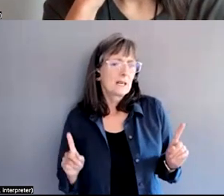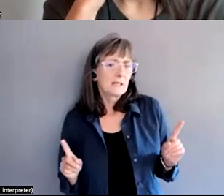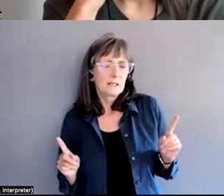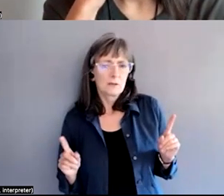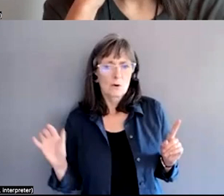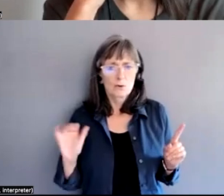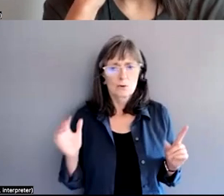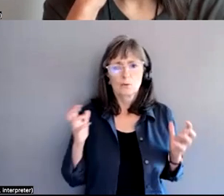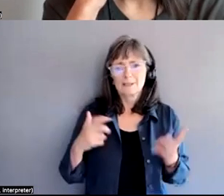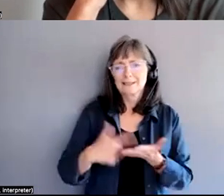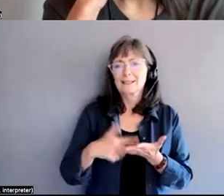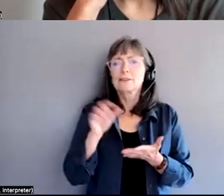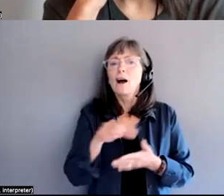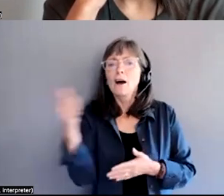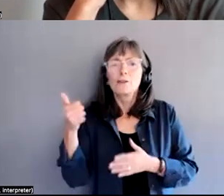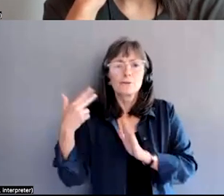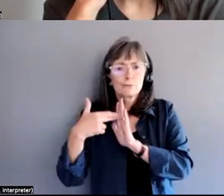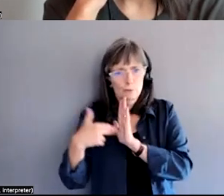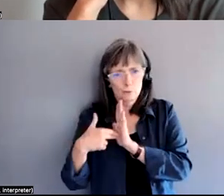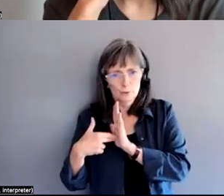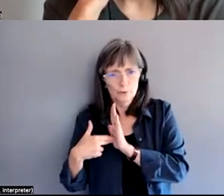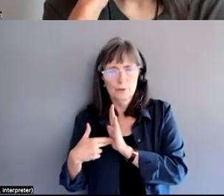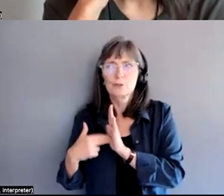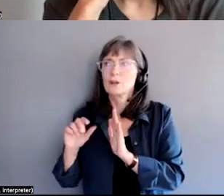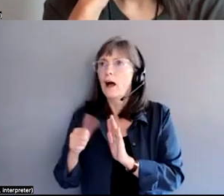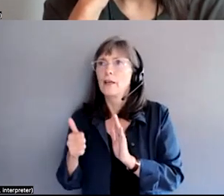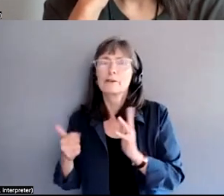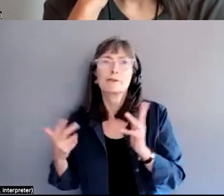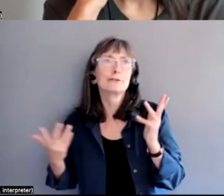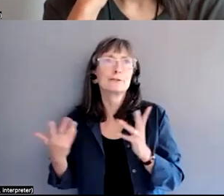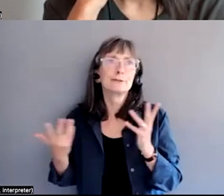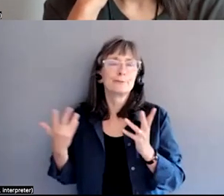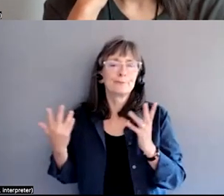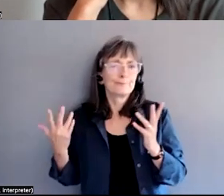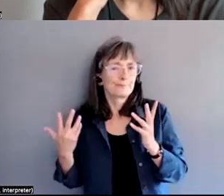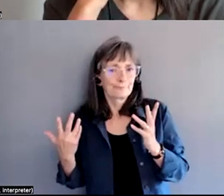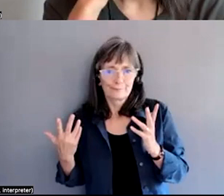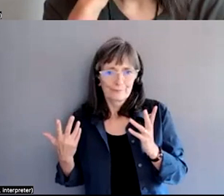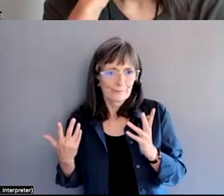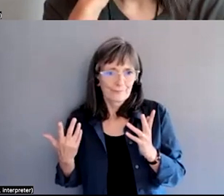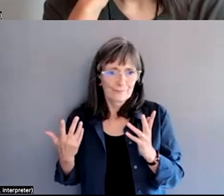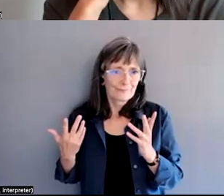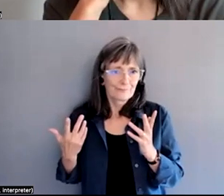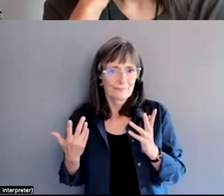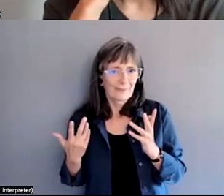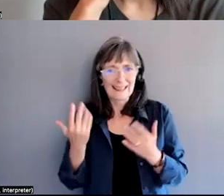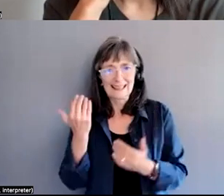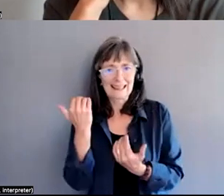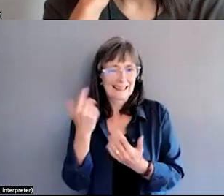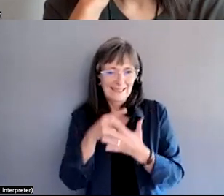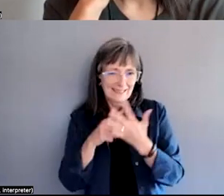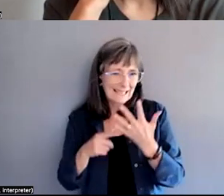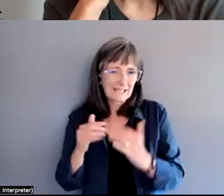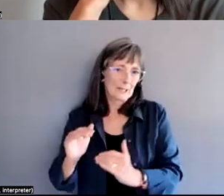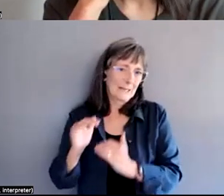sort of rules and guidelines that you use in terms of creating covers. But Nathan, perhaps you